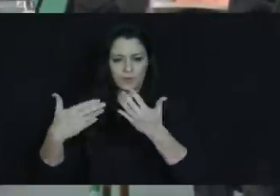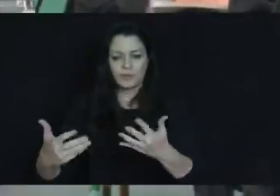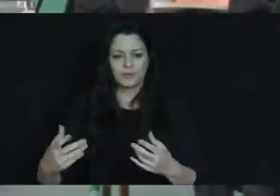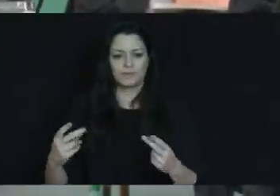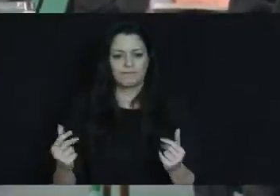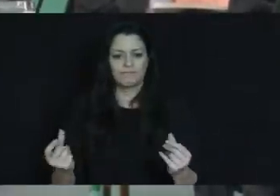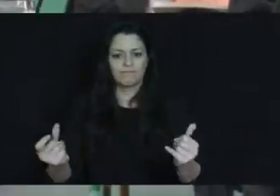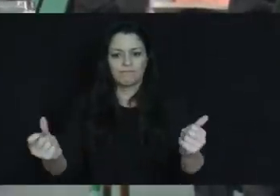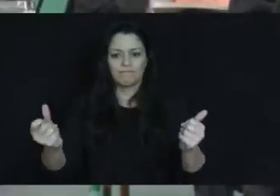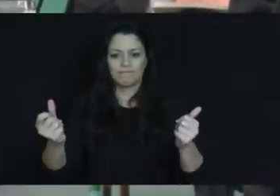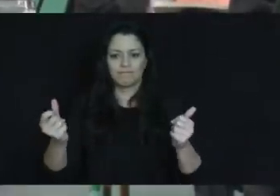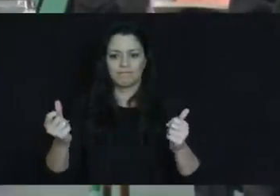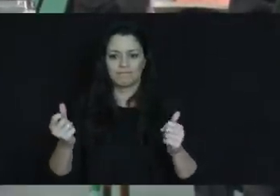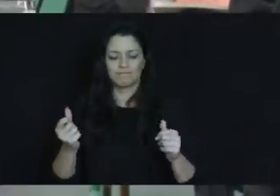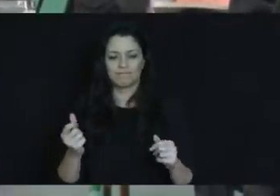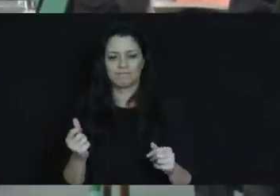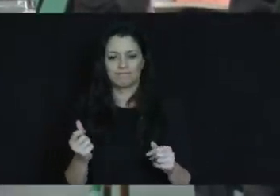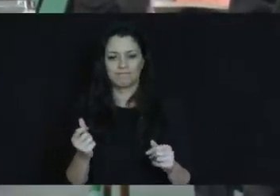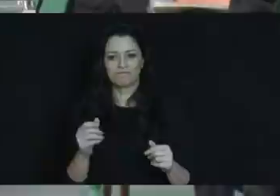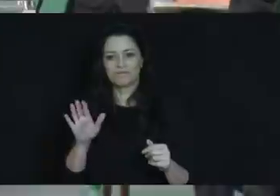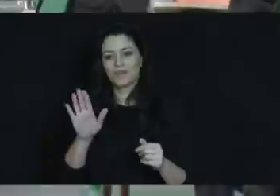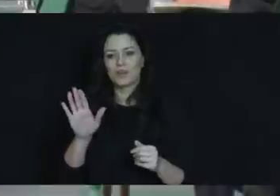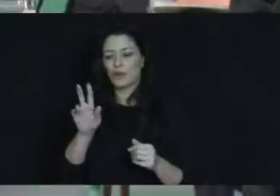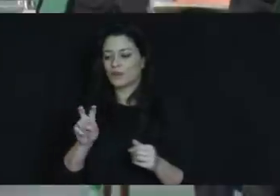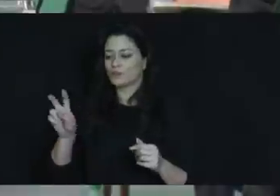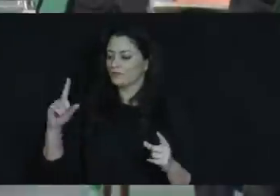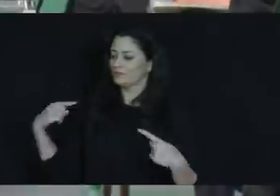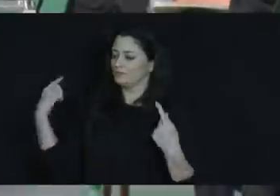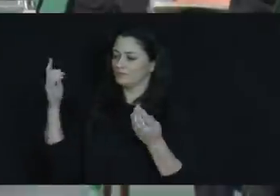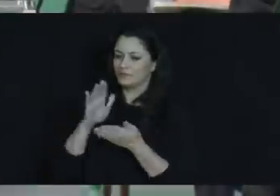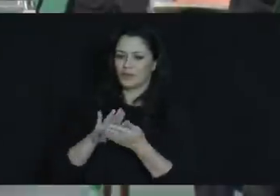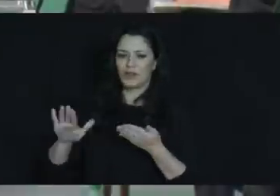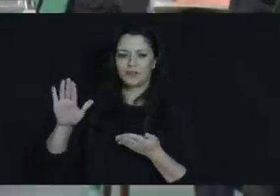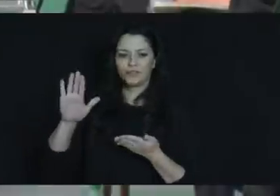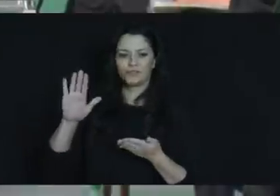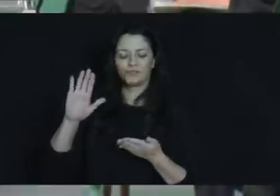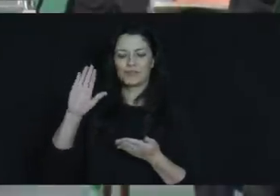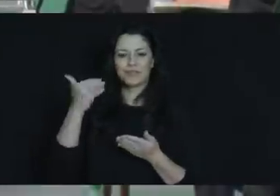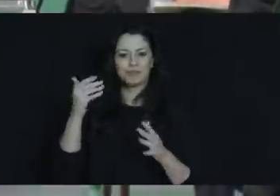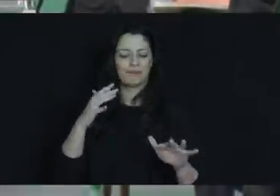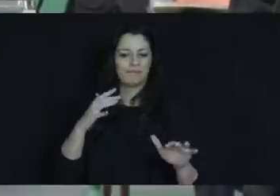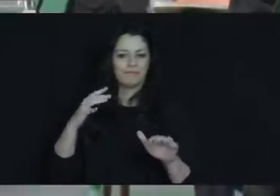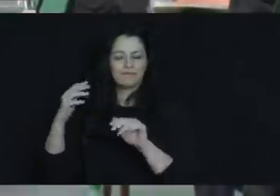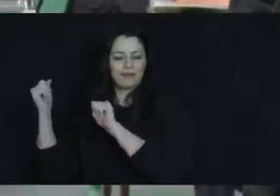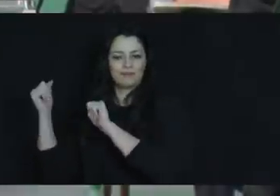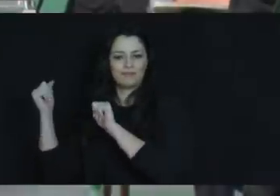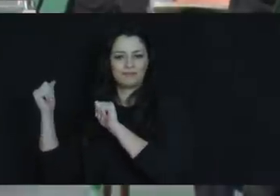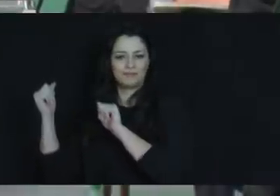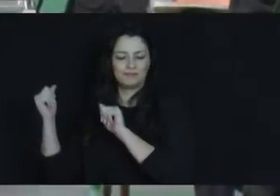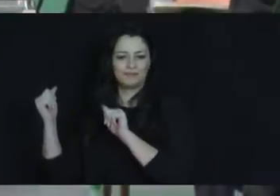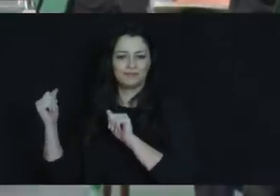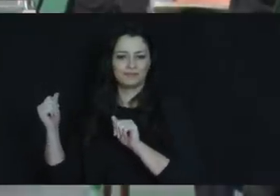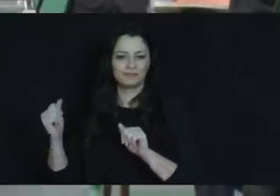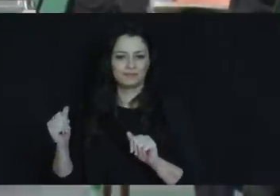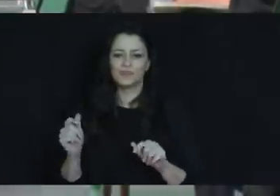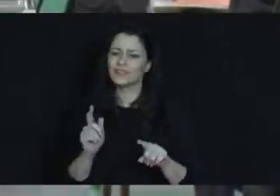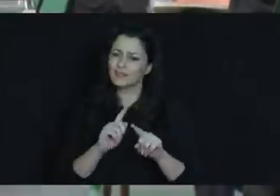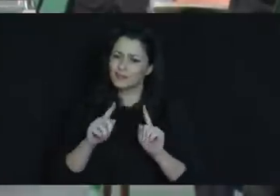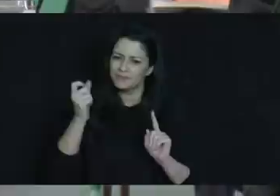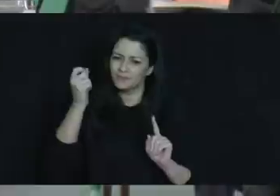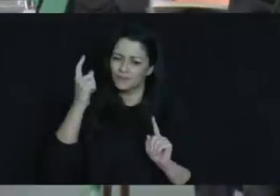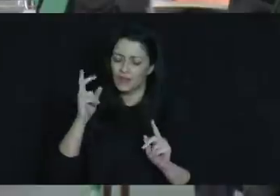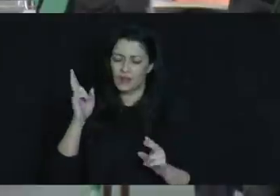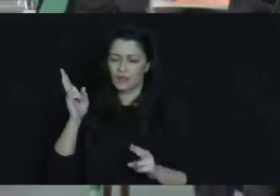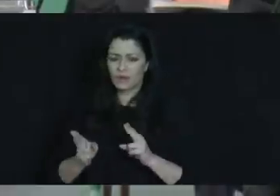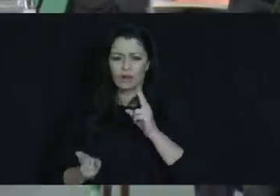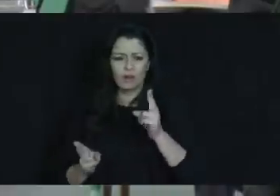your journey through college seemed to fly by. However, it is through all this rushing that we forget about the